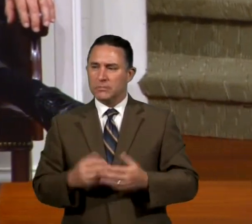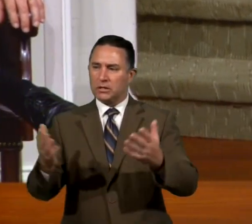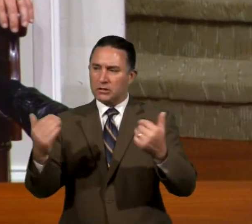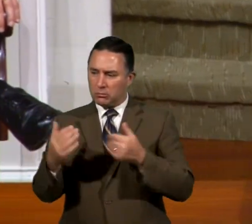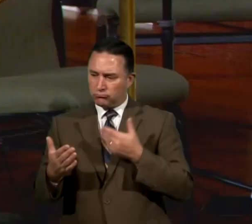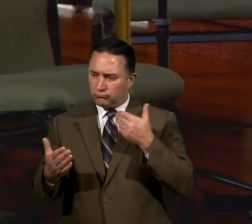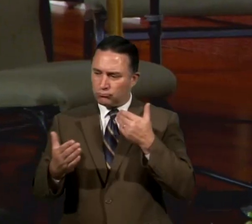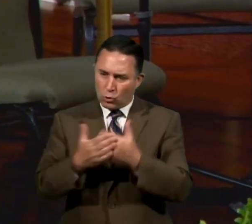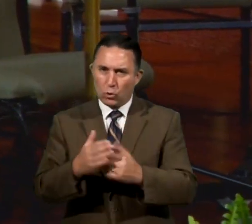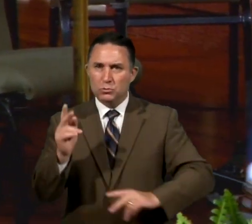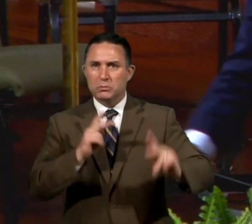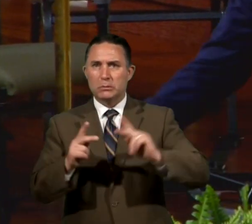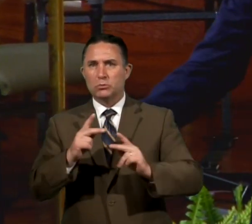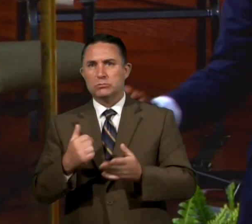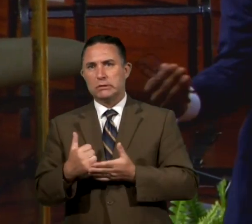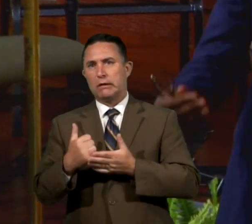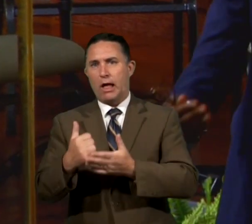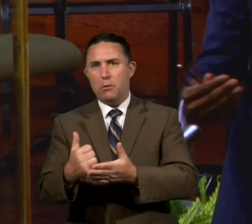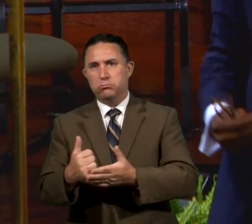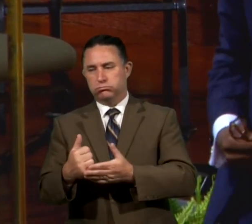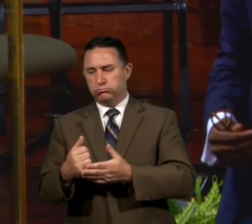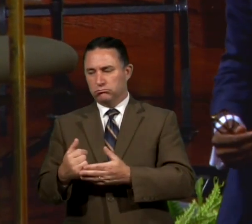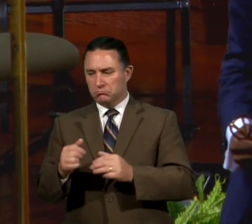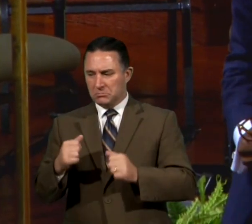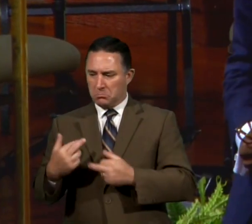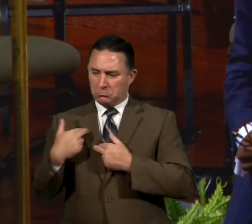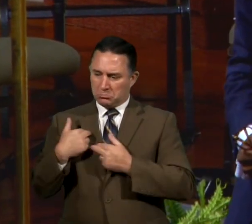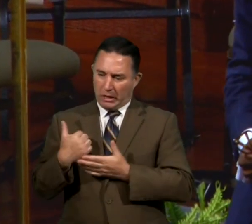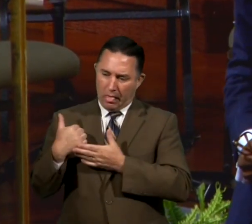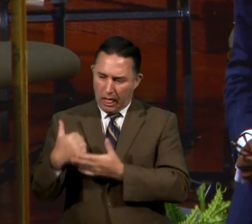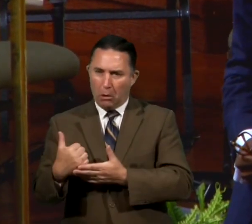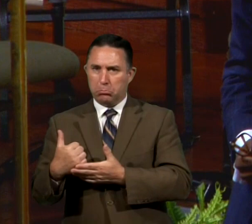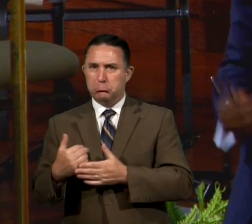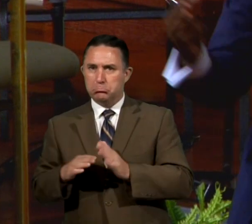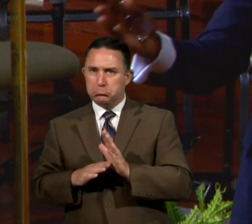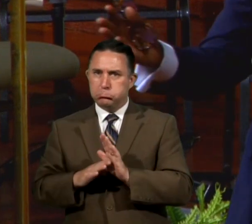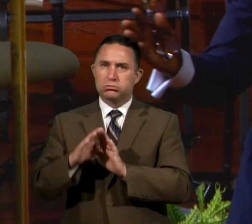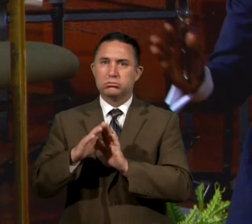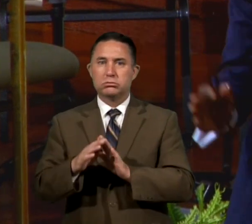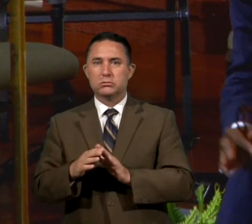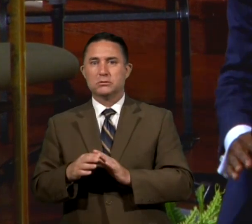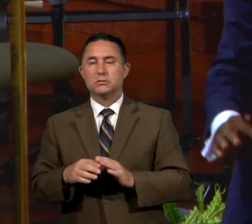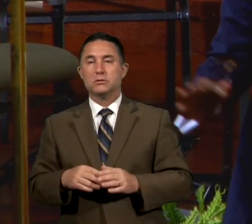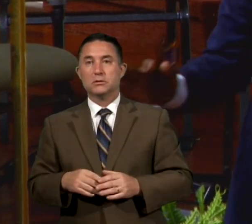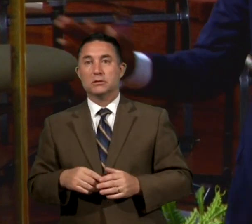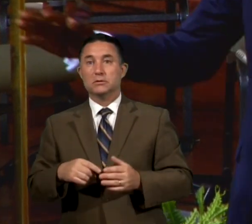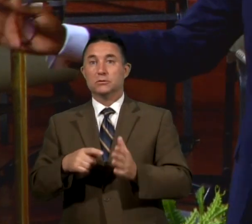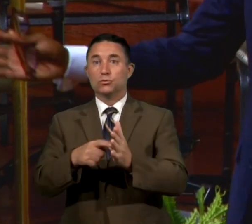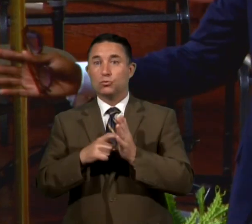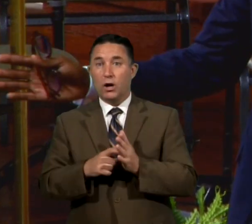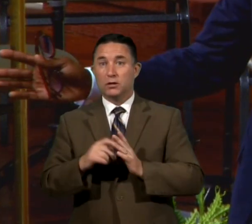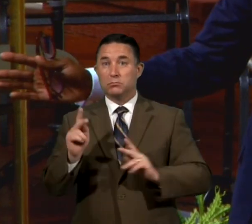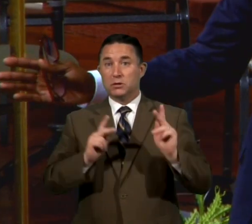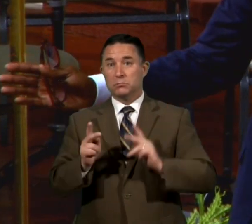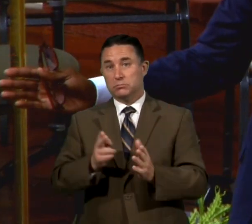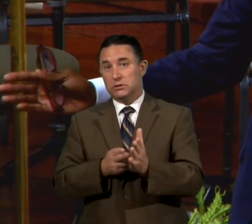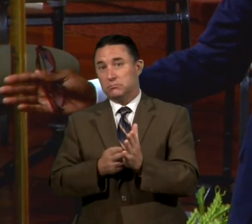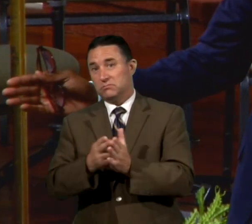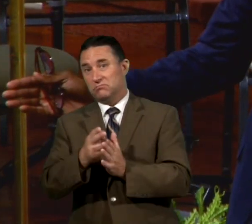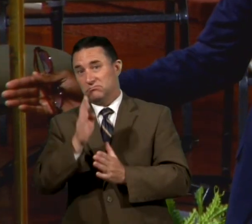Come get close to some people that can be accountable, you can be accountable to. This portion takes people being real.